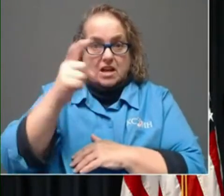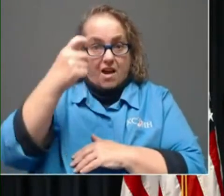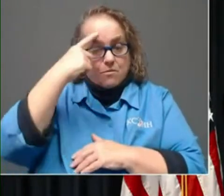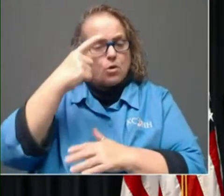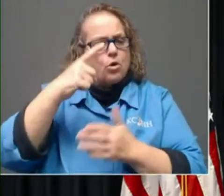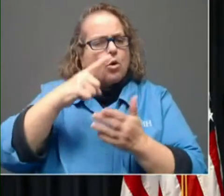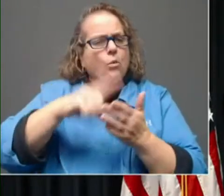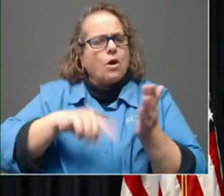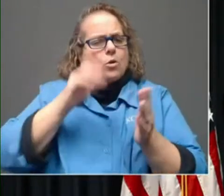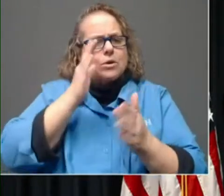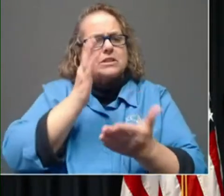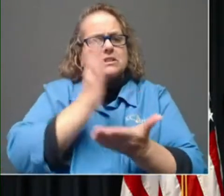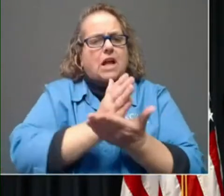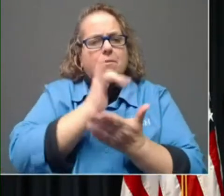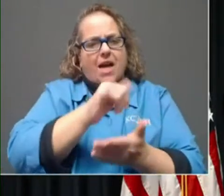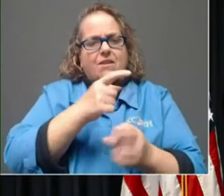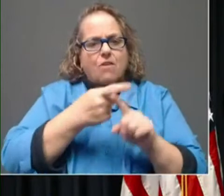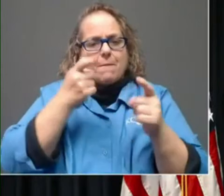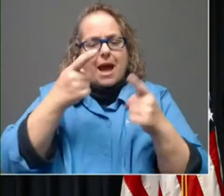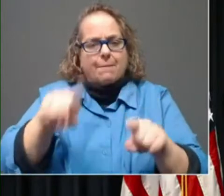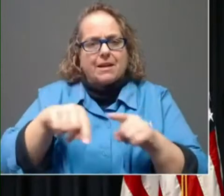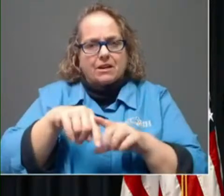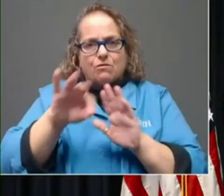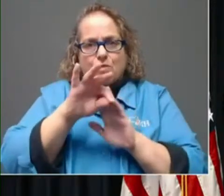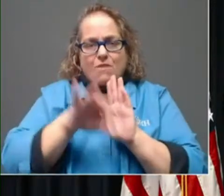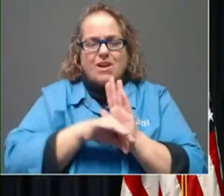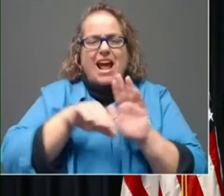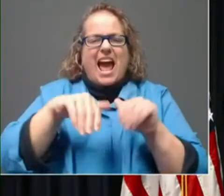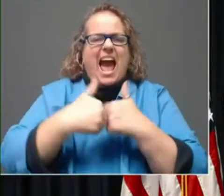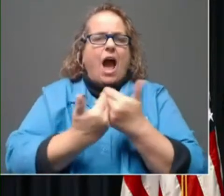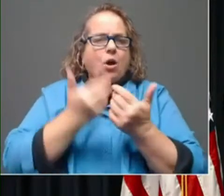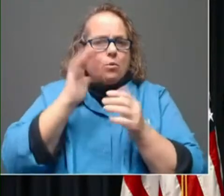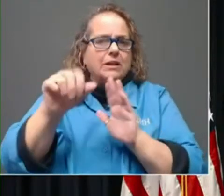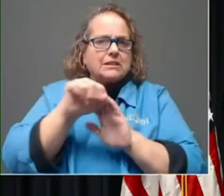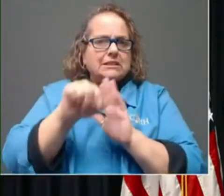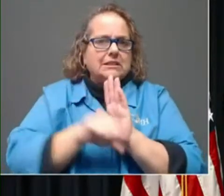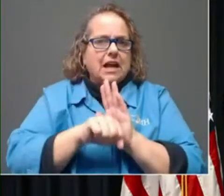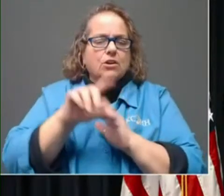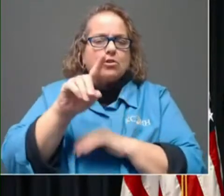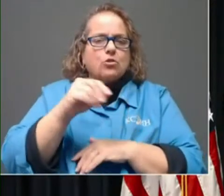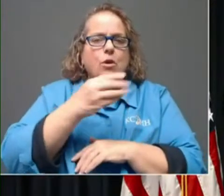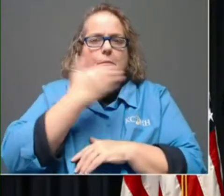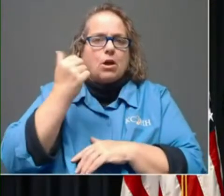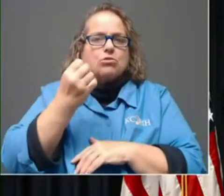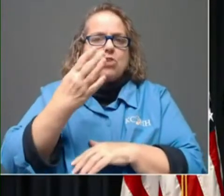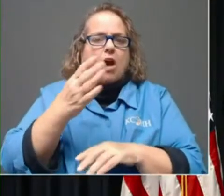Frankfurt, and how is the state going to do a better job at being prepared from stopping the worst from happening?